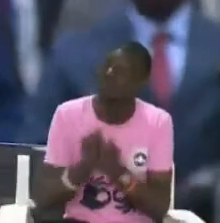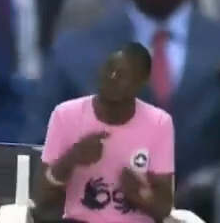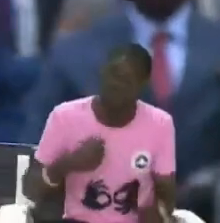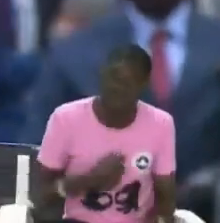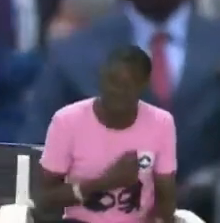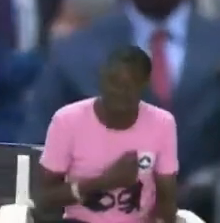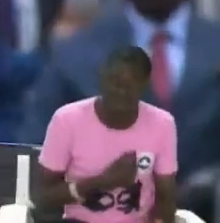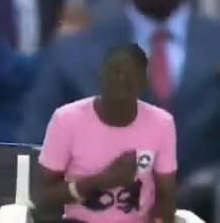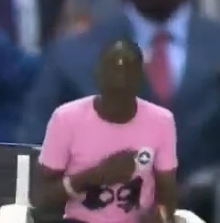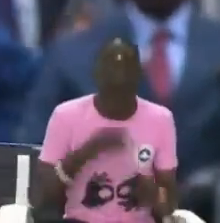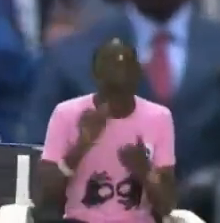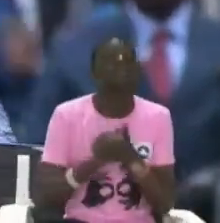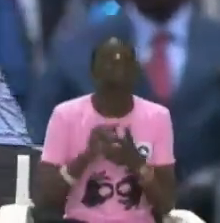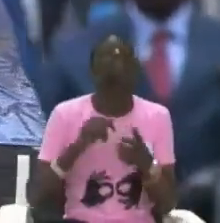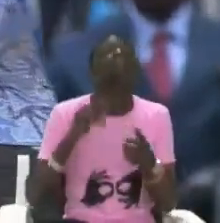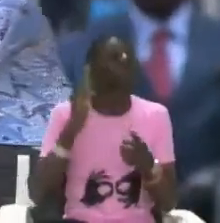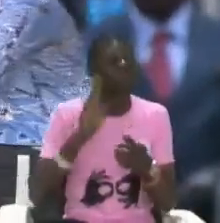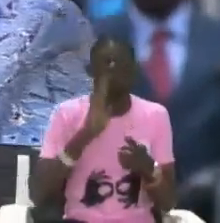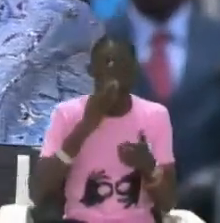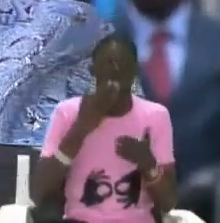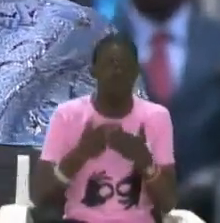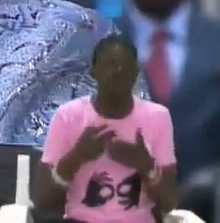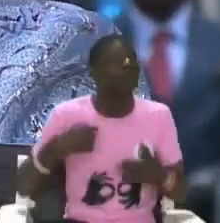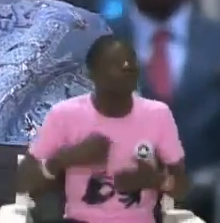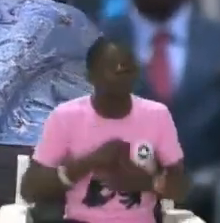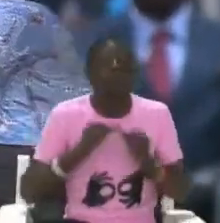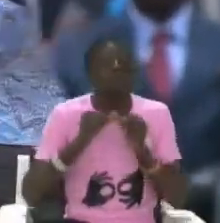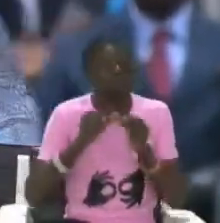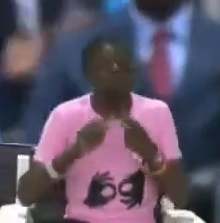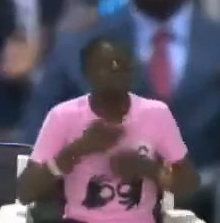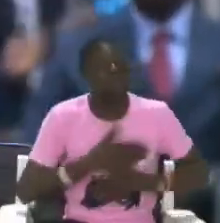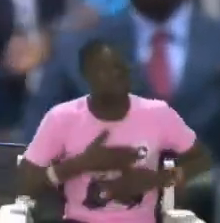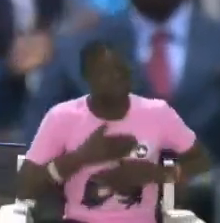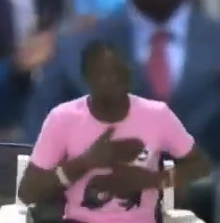enjoy his goodness. Let us pray. Father,